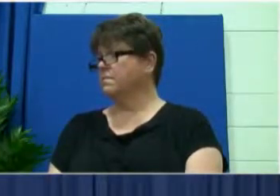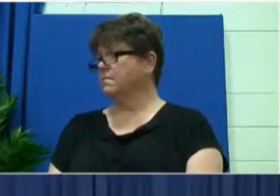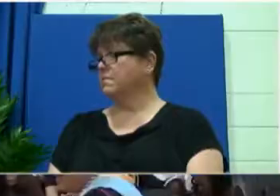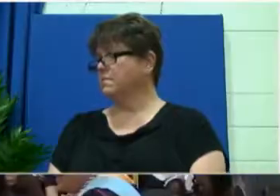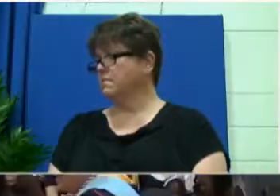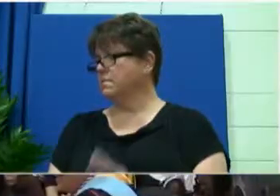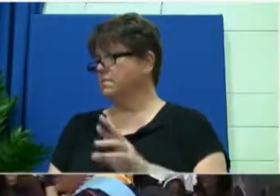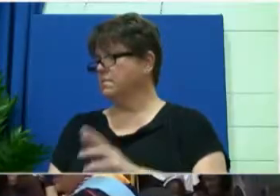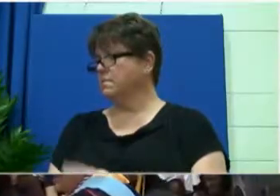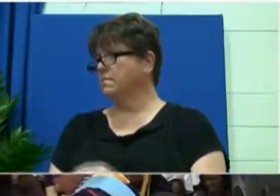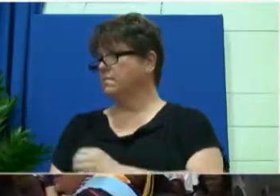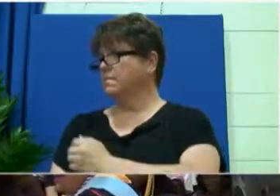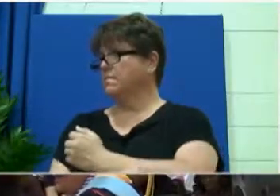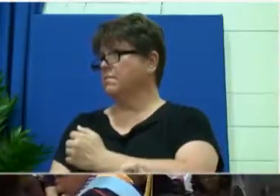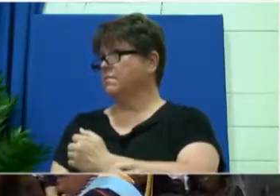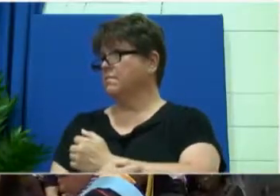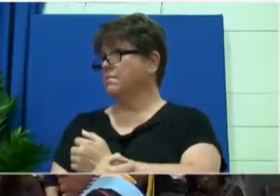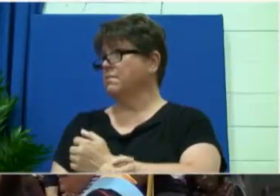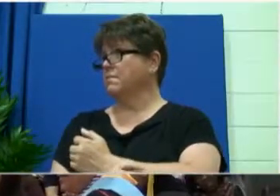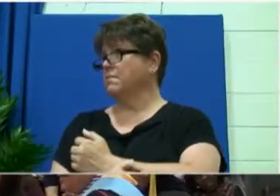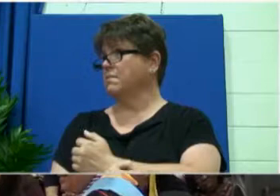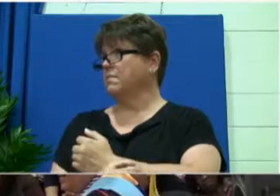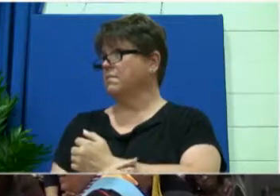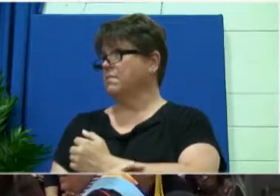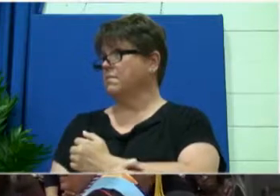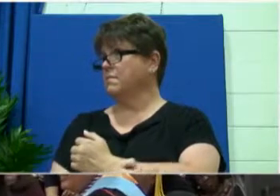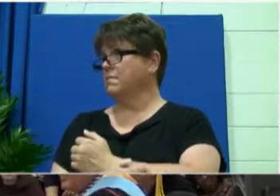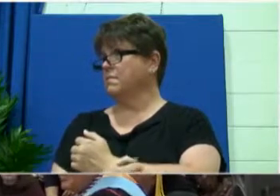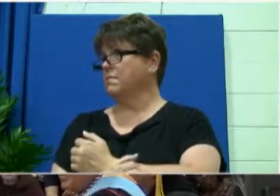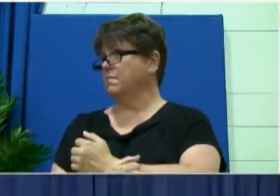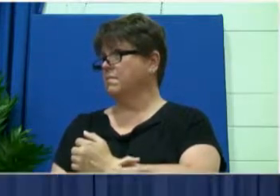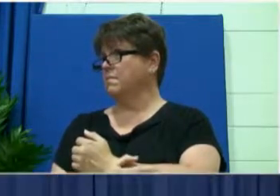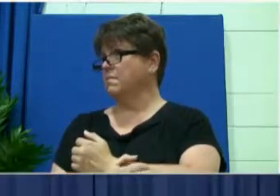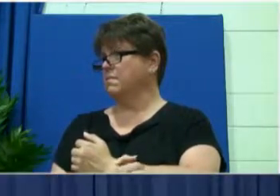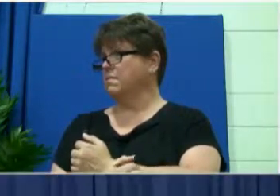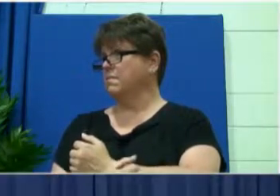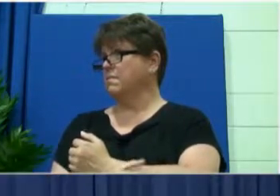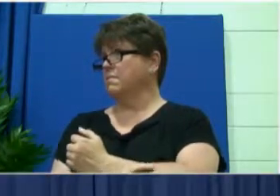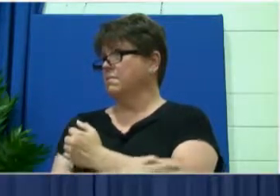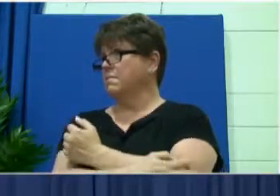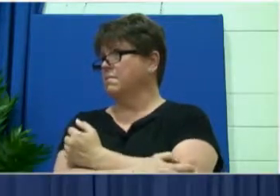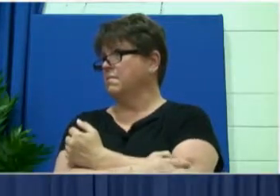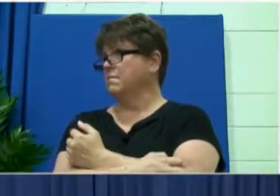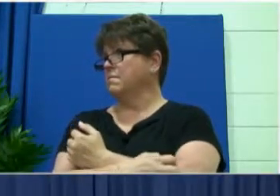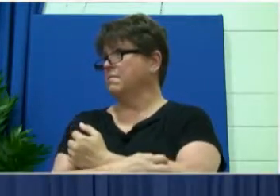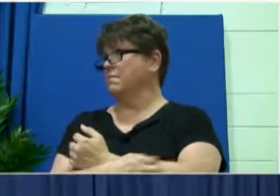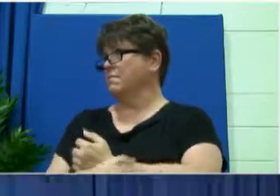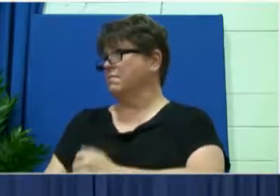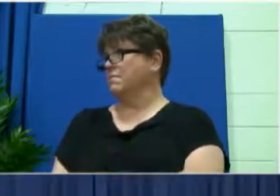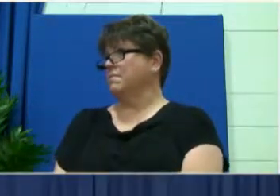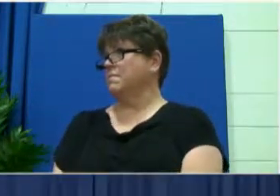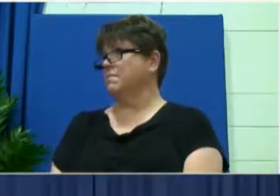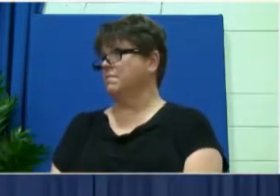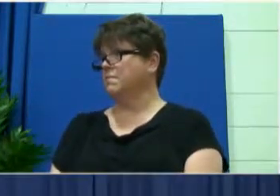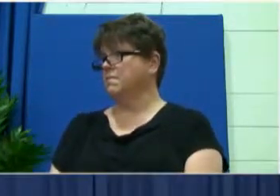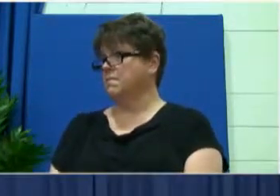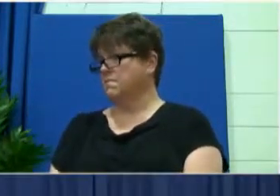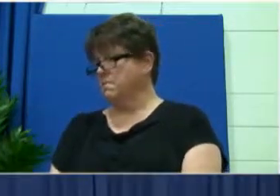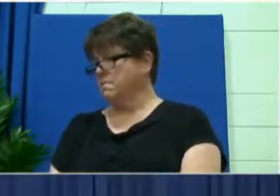Miranda's diploma is presented by Director of Advising Steve Cox, one of her parents in the Adopt an Athlete program.